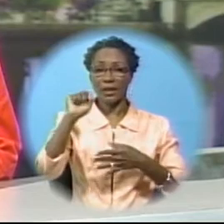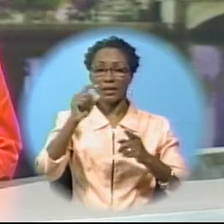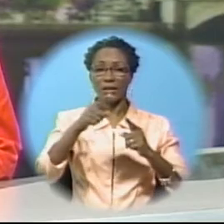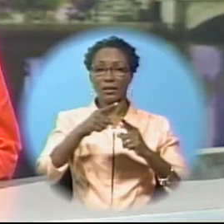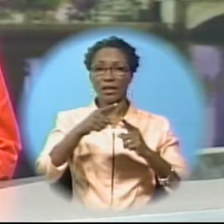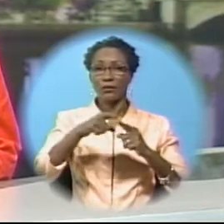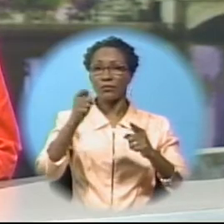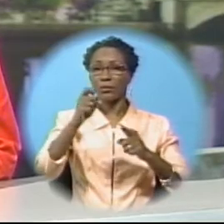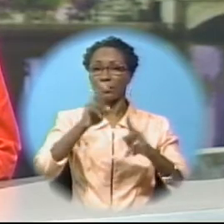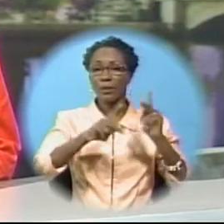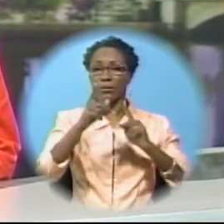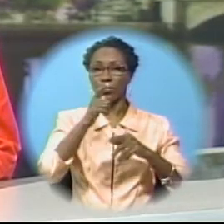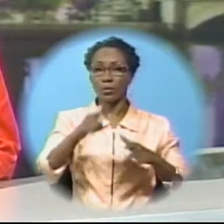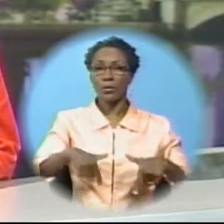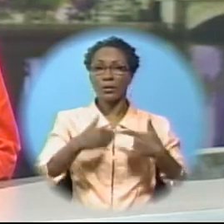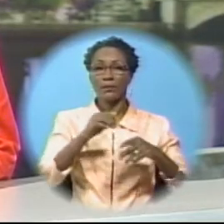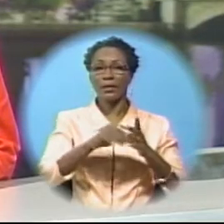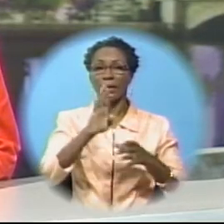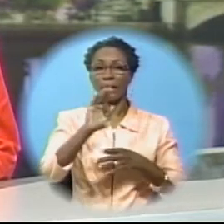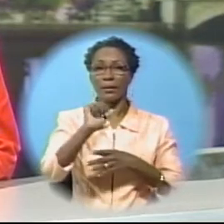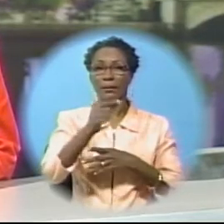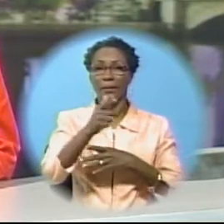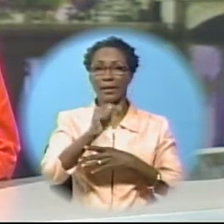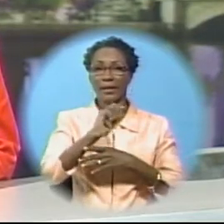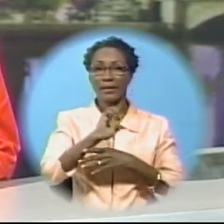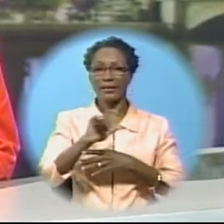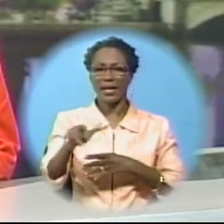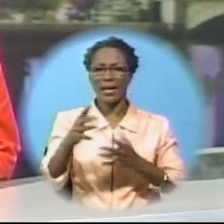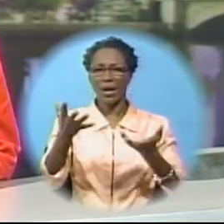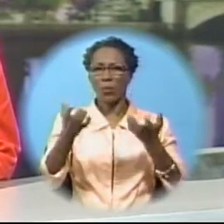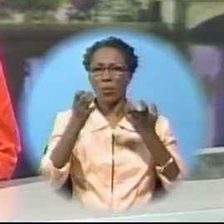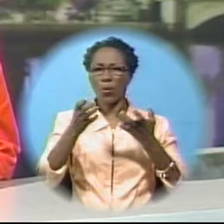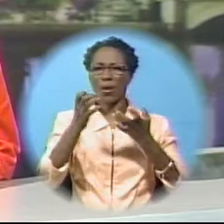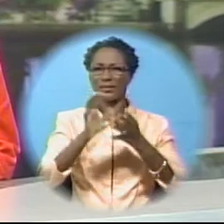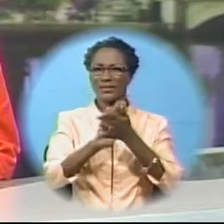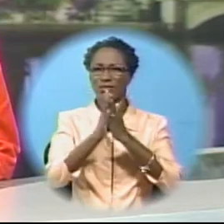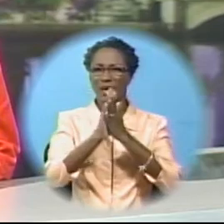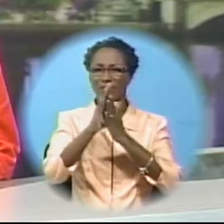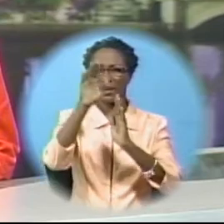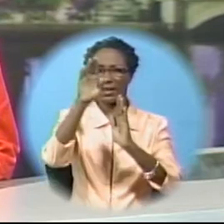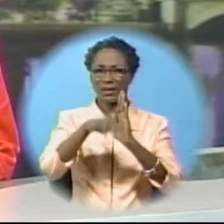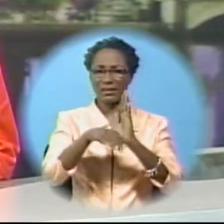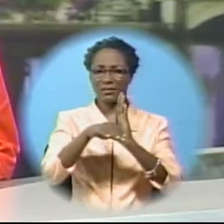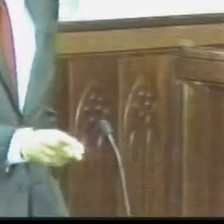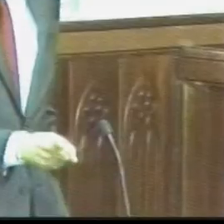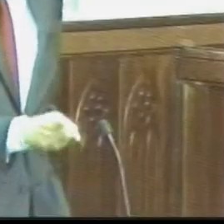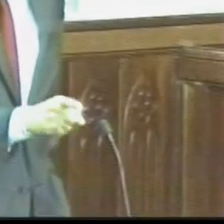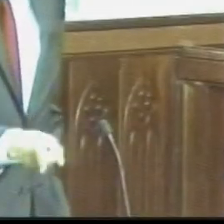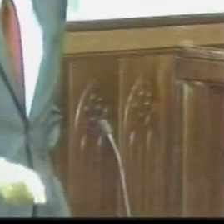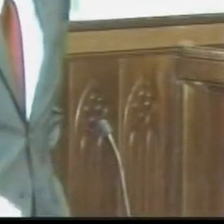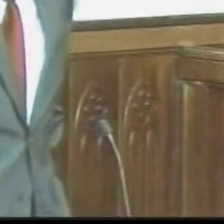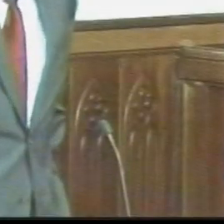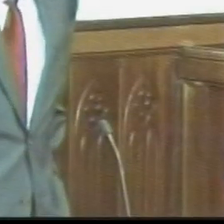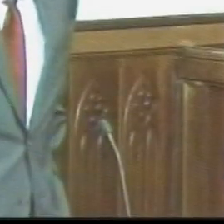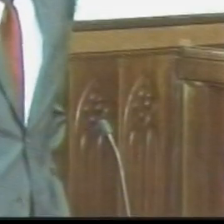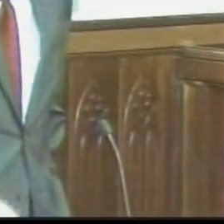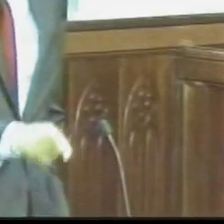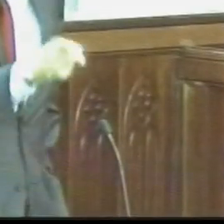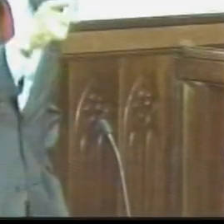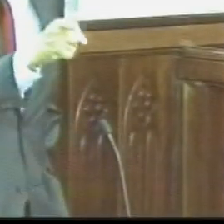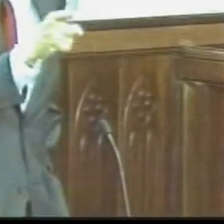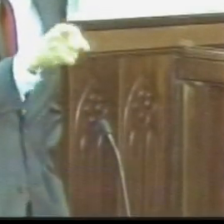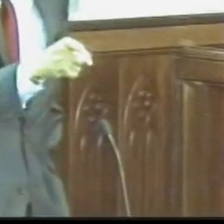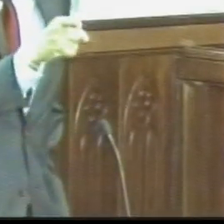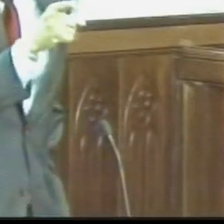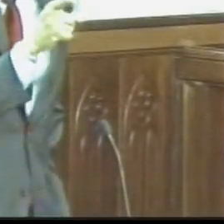Bagatelle. He says they are frustrated with the increased flow of traffic in the residential area. Saturday, I finished that petition. The minister